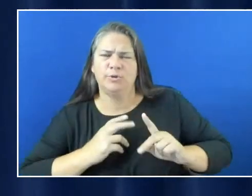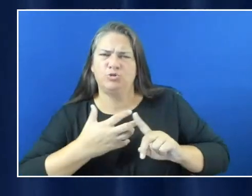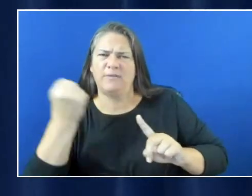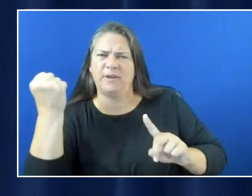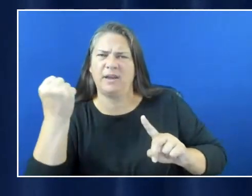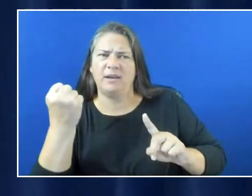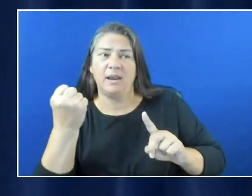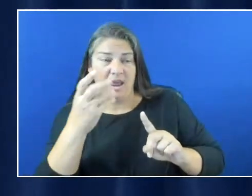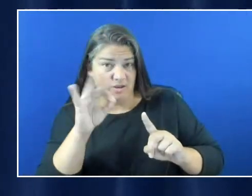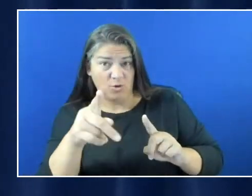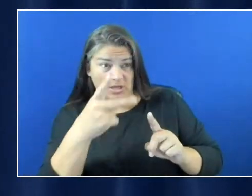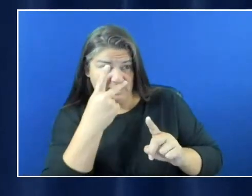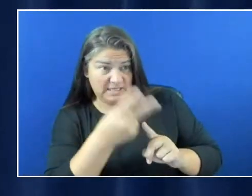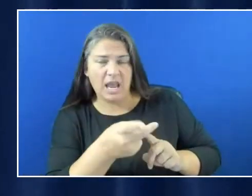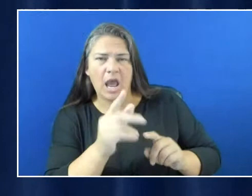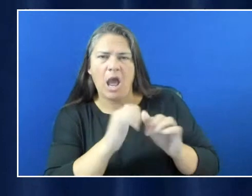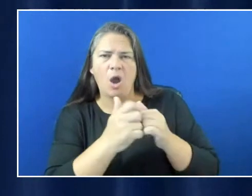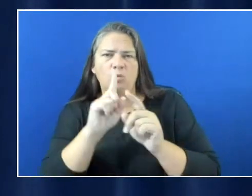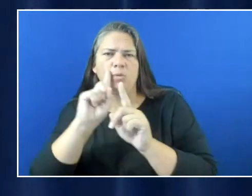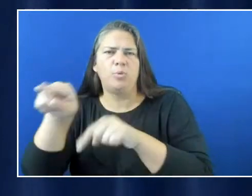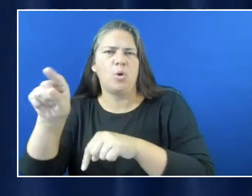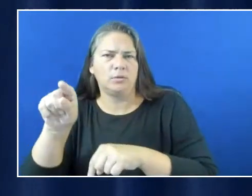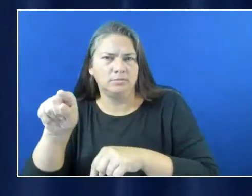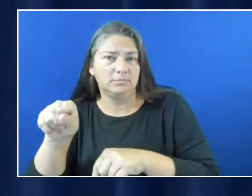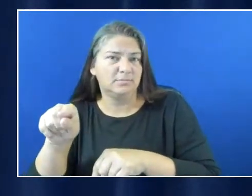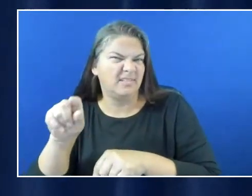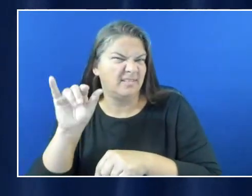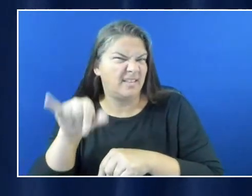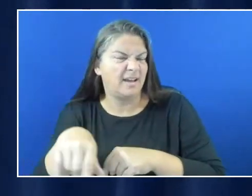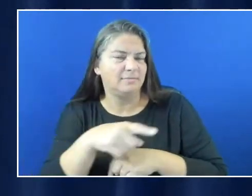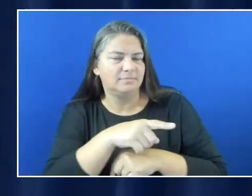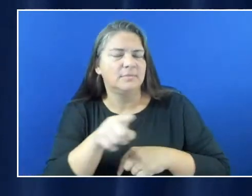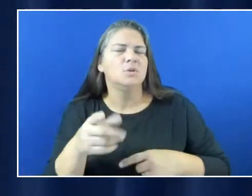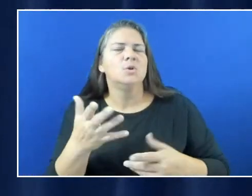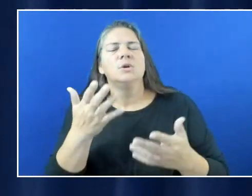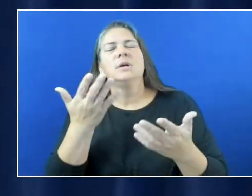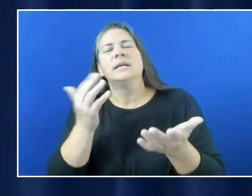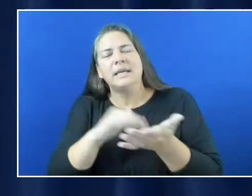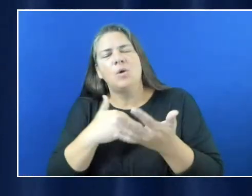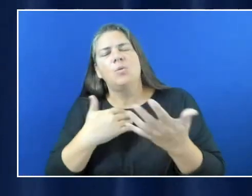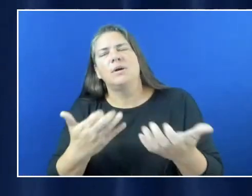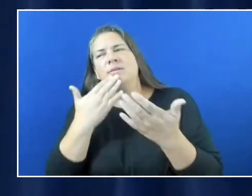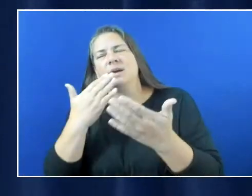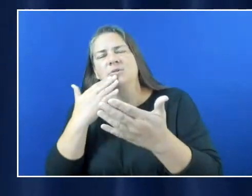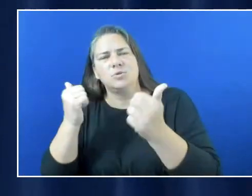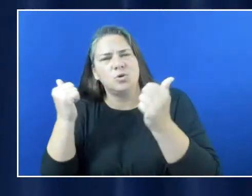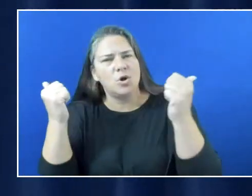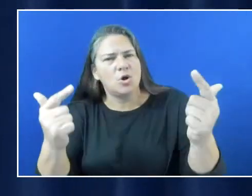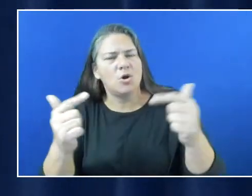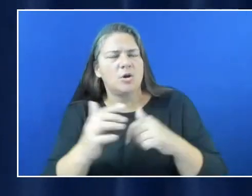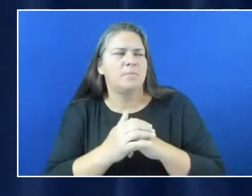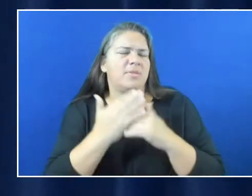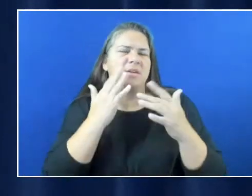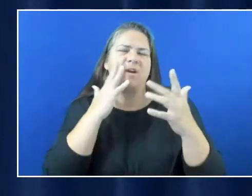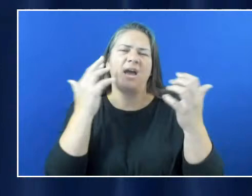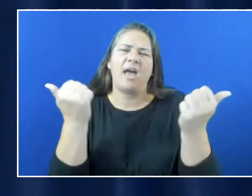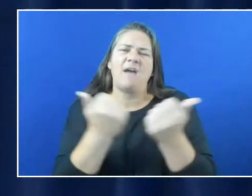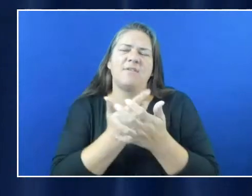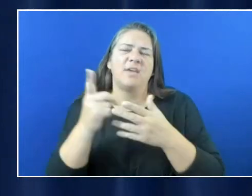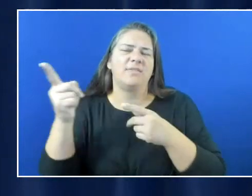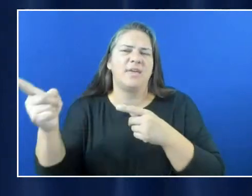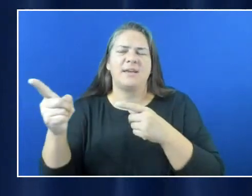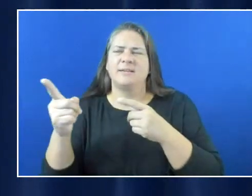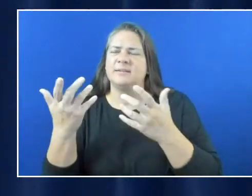it. Again, thank you to all of our partners. I'm grateful for the silos that have been broken down and torn